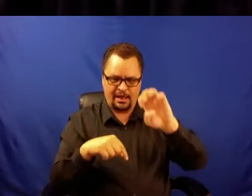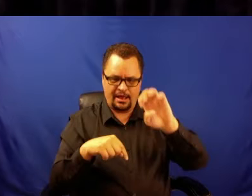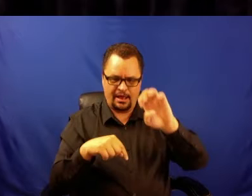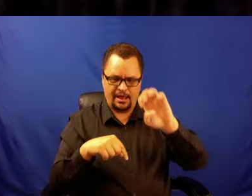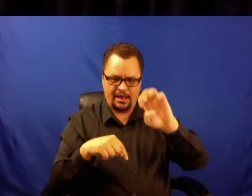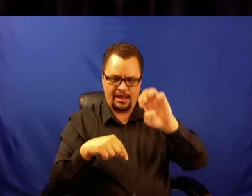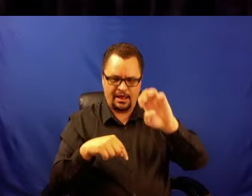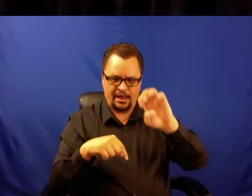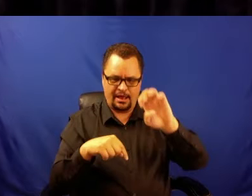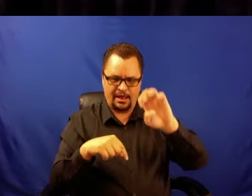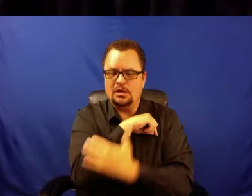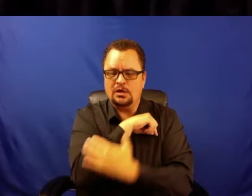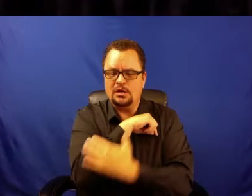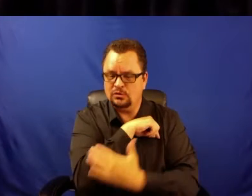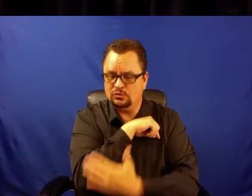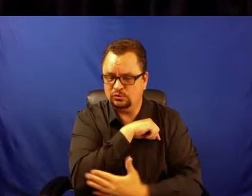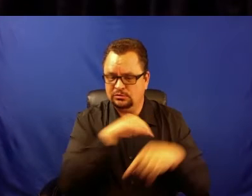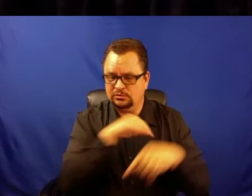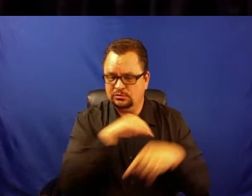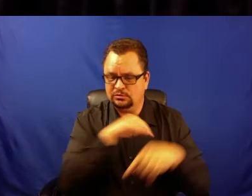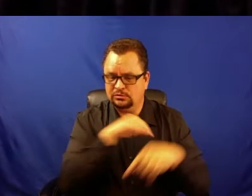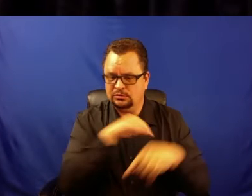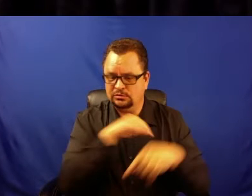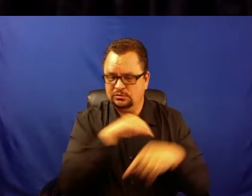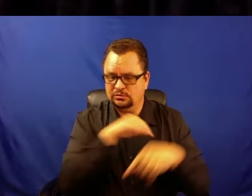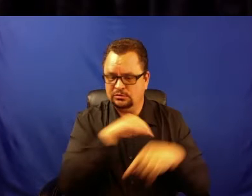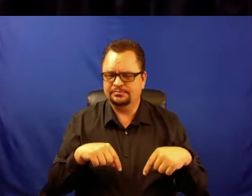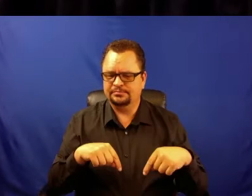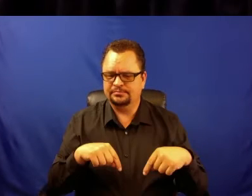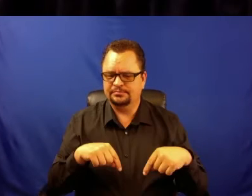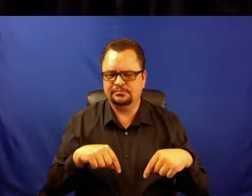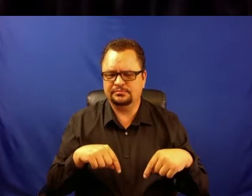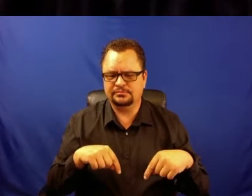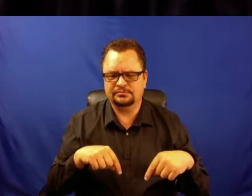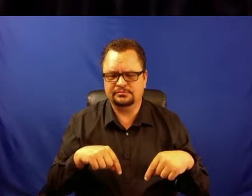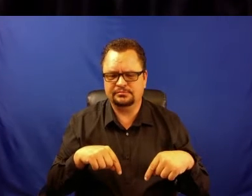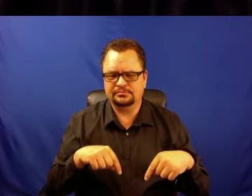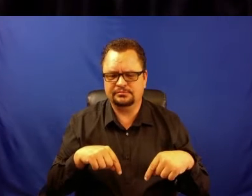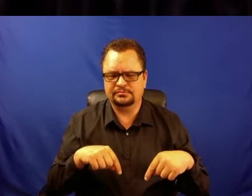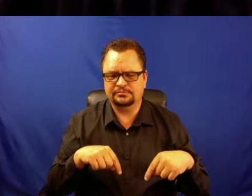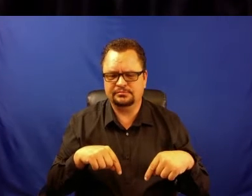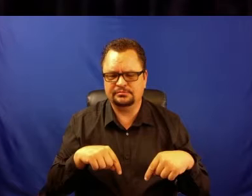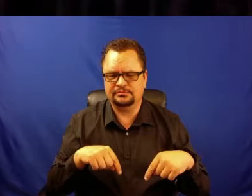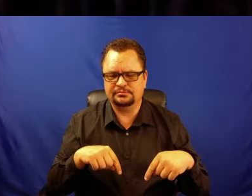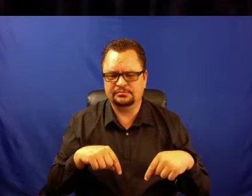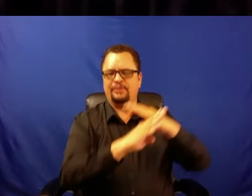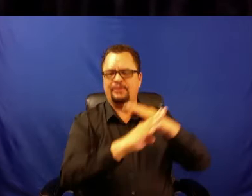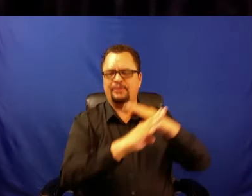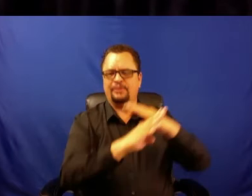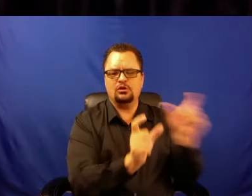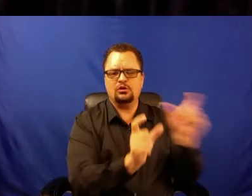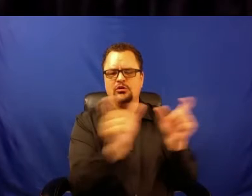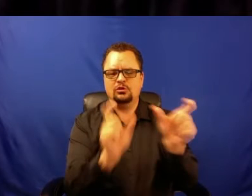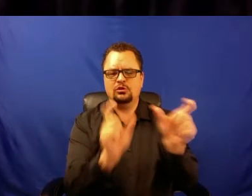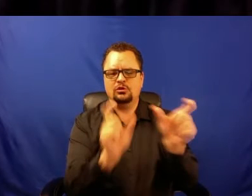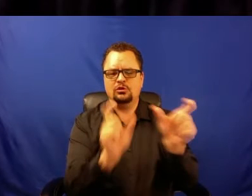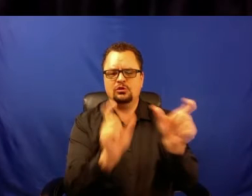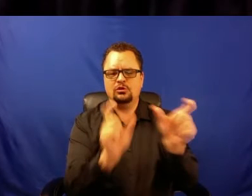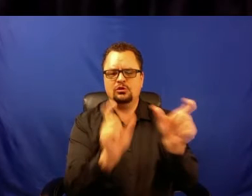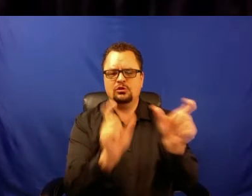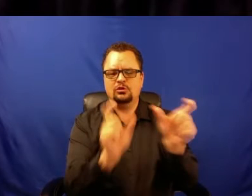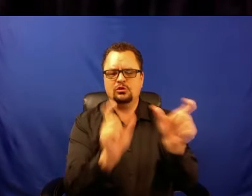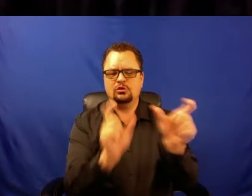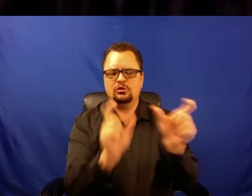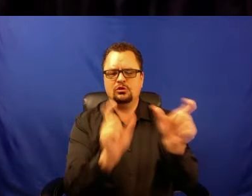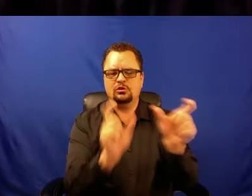prevent quarantines. So I wanted to make sure that we're clear on that. Well, it puts even more pressure on getting the vaccination